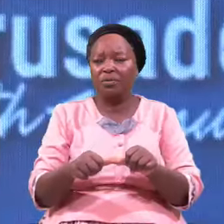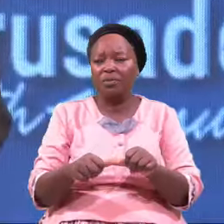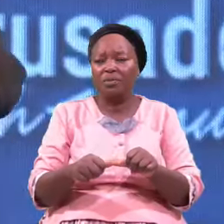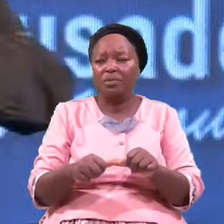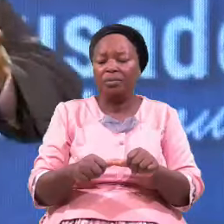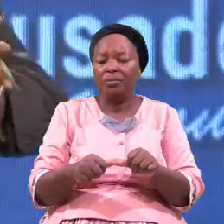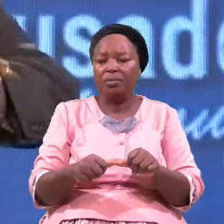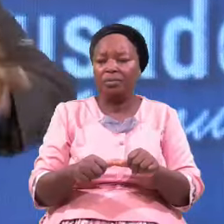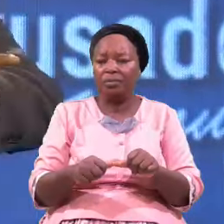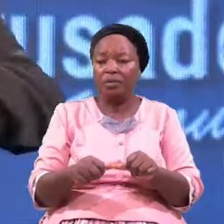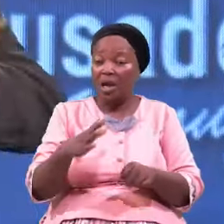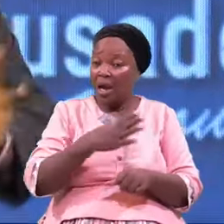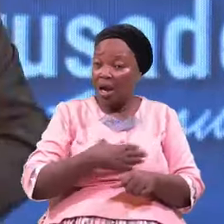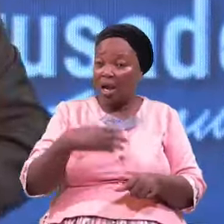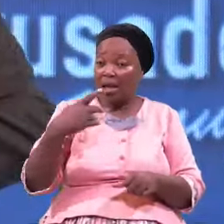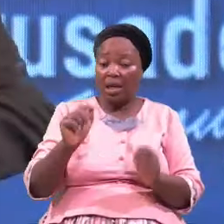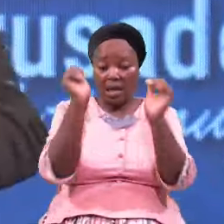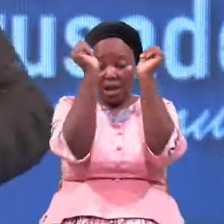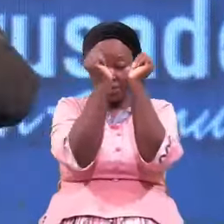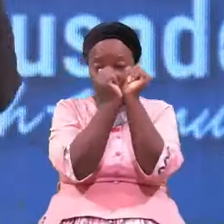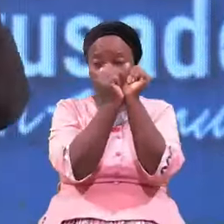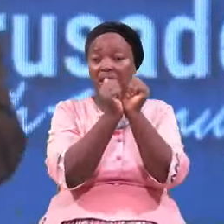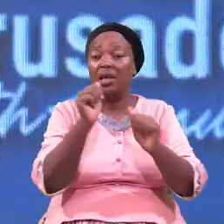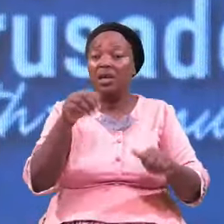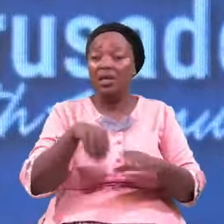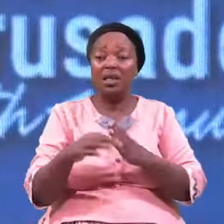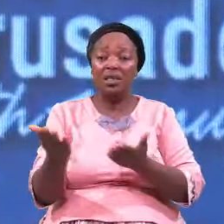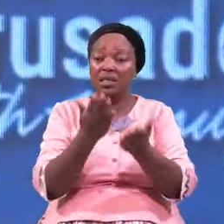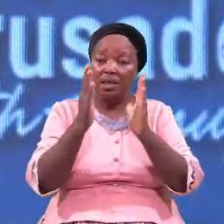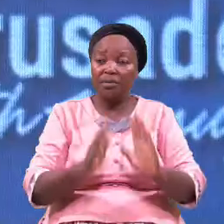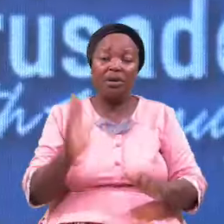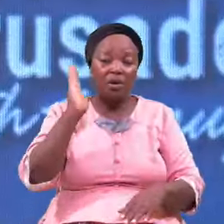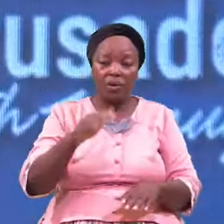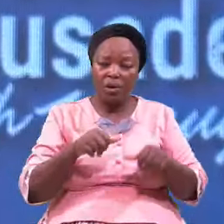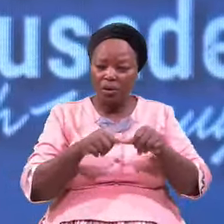And The Captivity In Slavery Will Continue